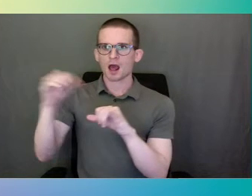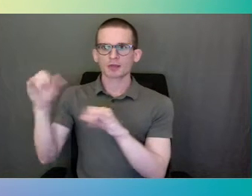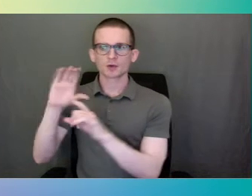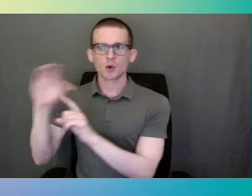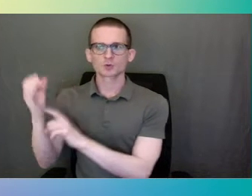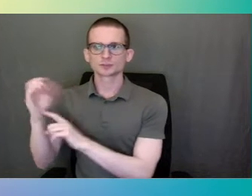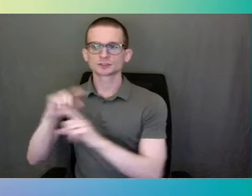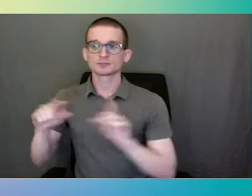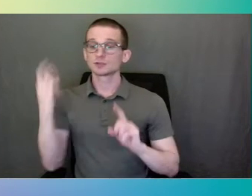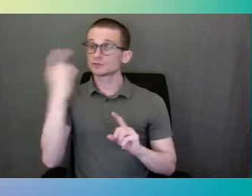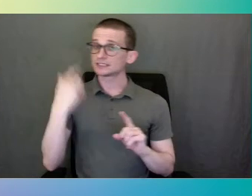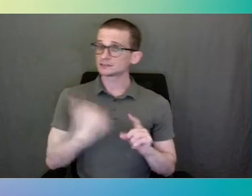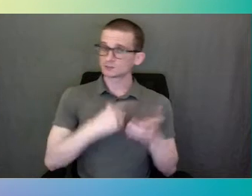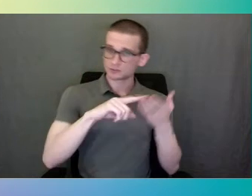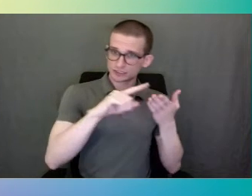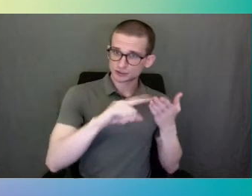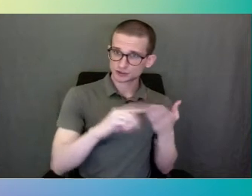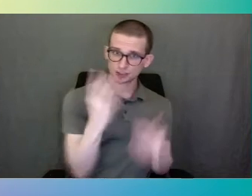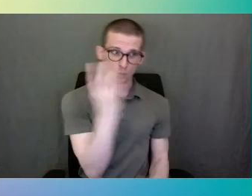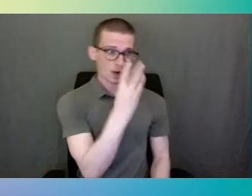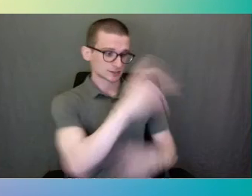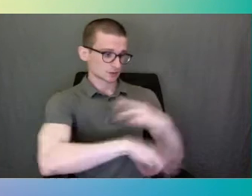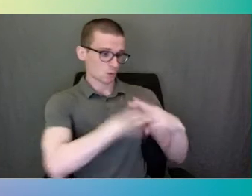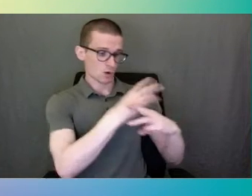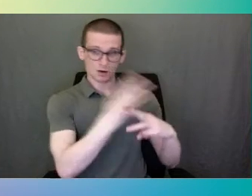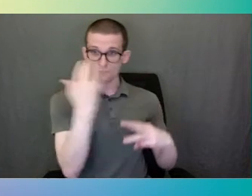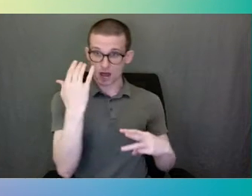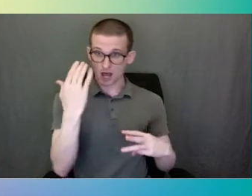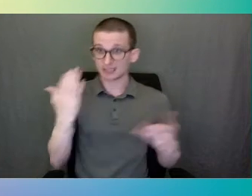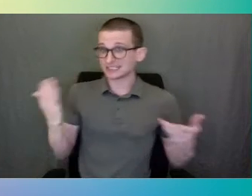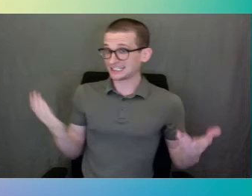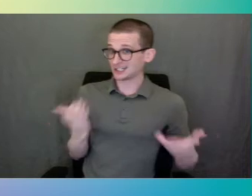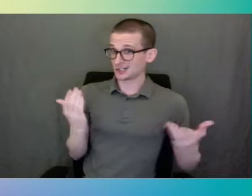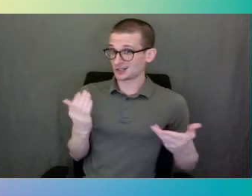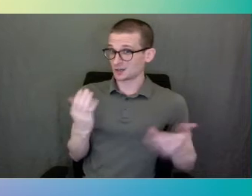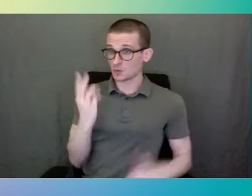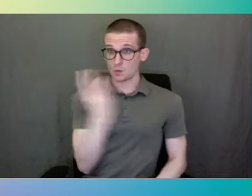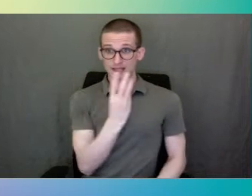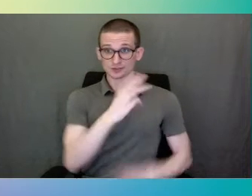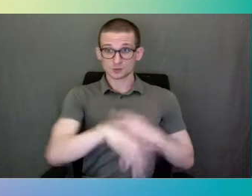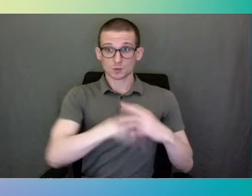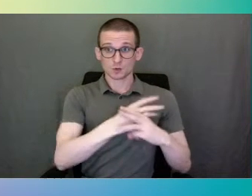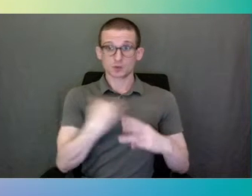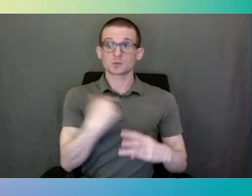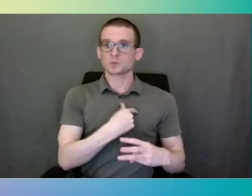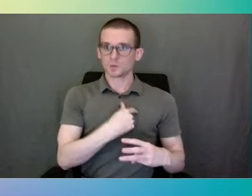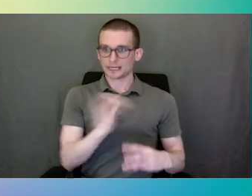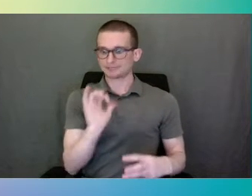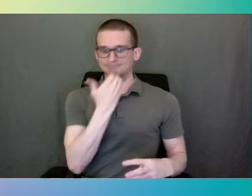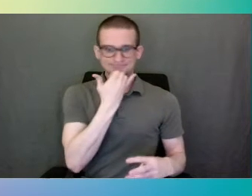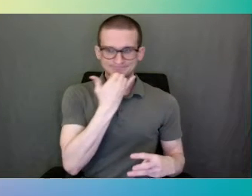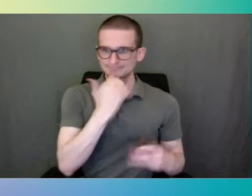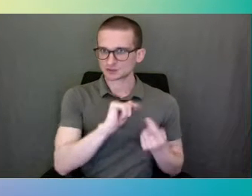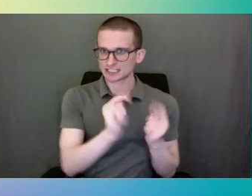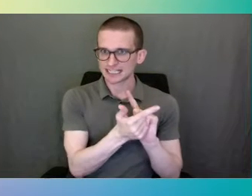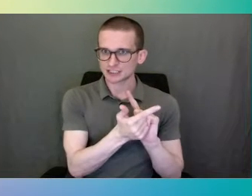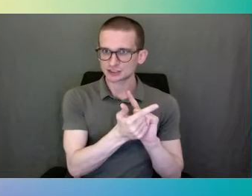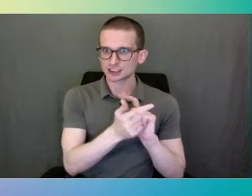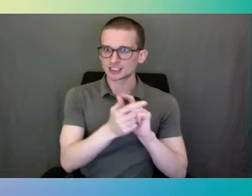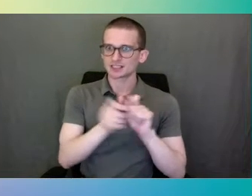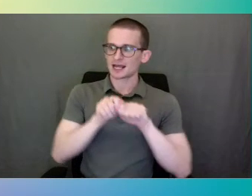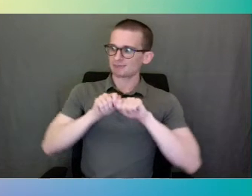is because we in the Western world are the ones that made the translation error and exported it to the rest of the